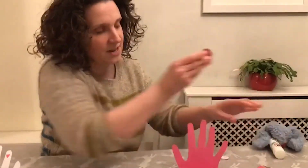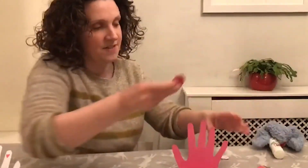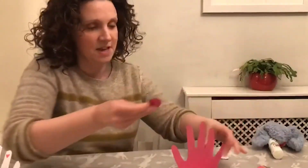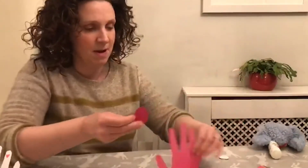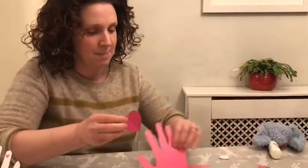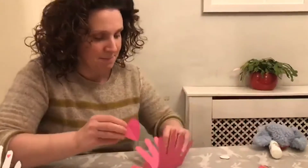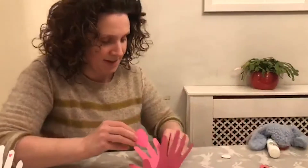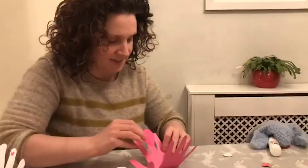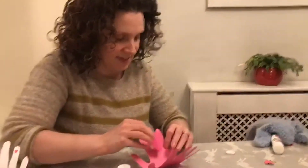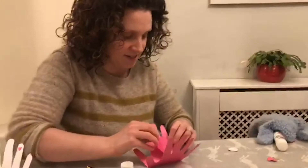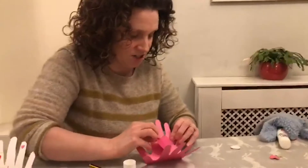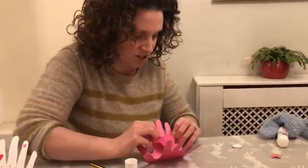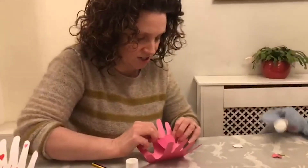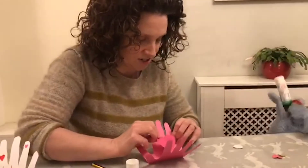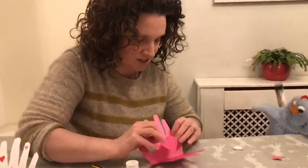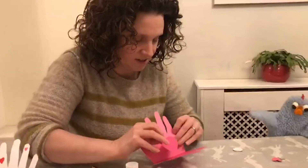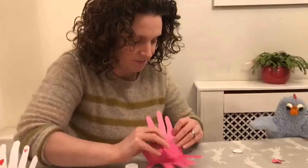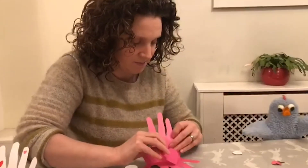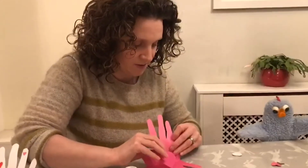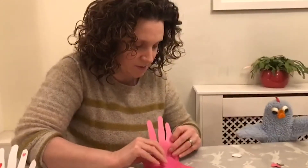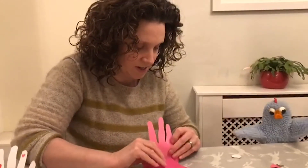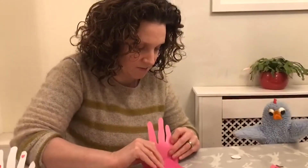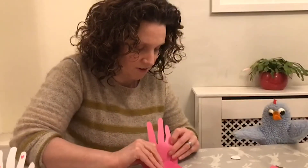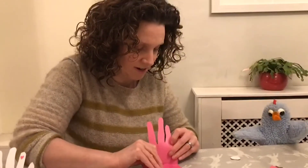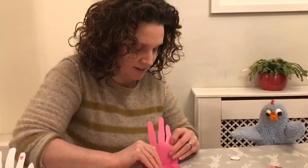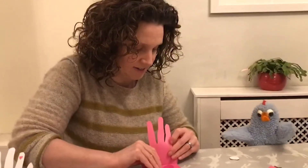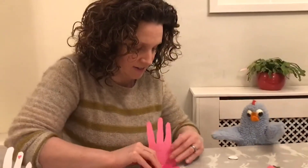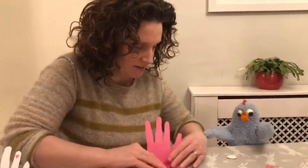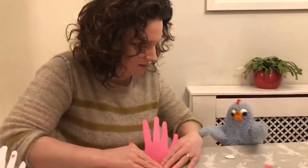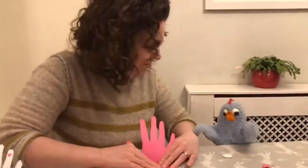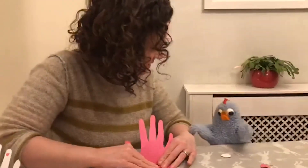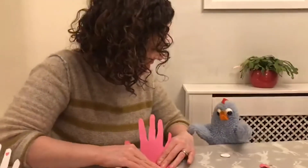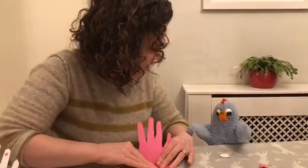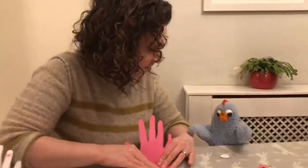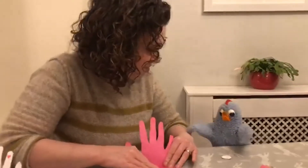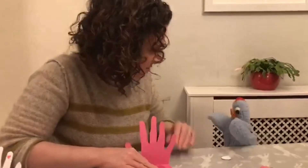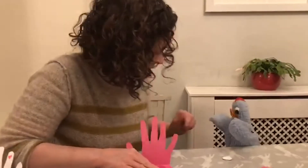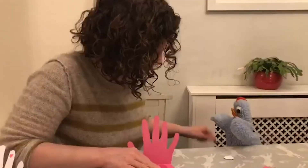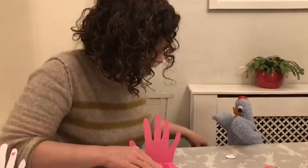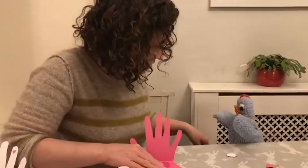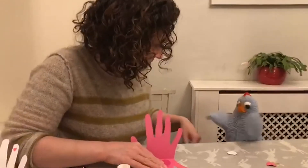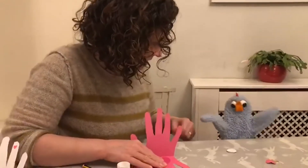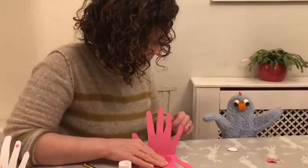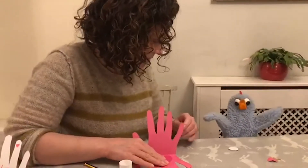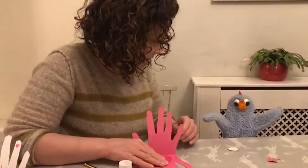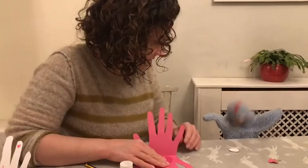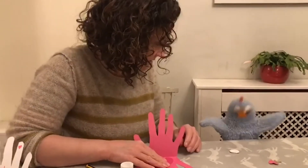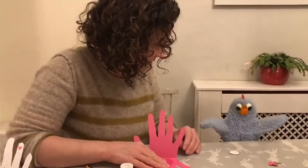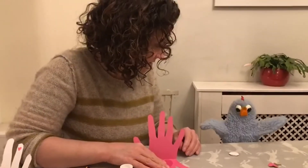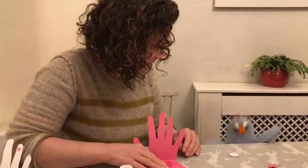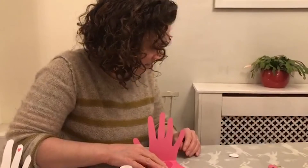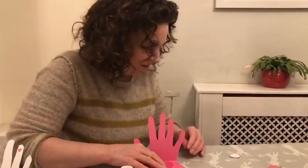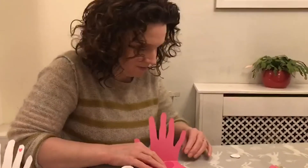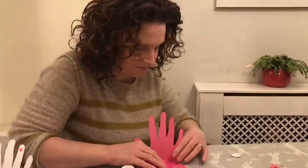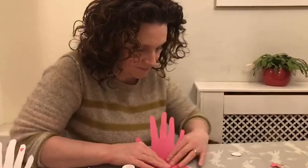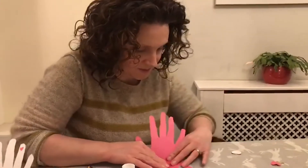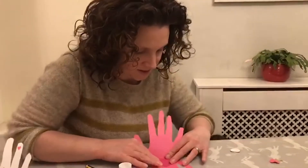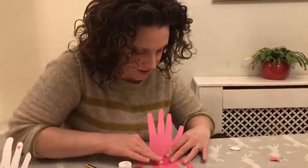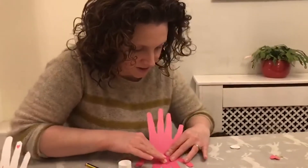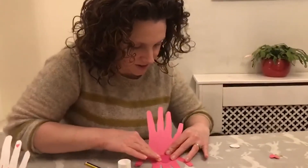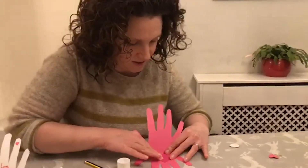we're going to think about a message that we're going to write. Can you pick up the glue, please, Bernard? Thank